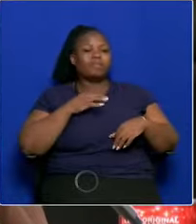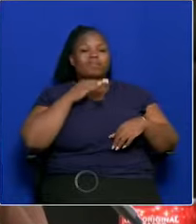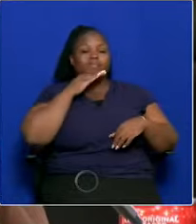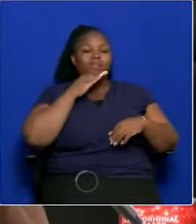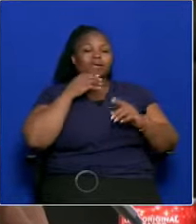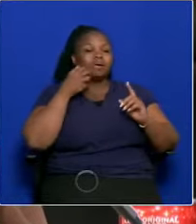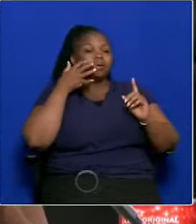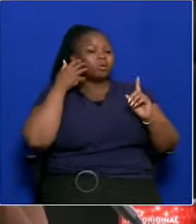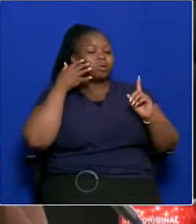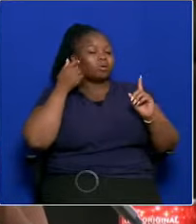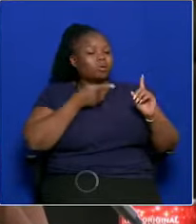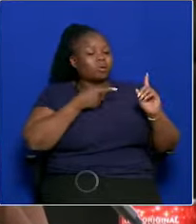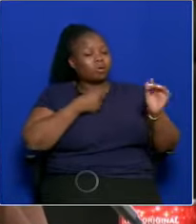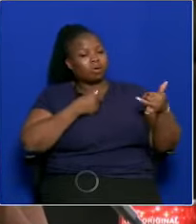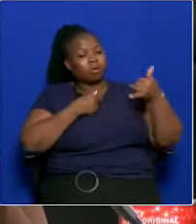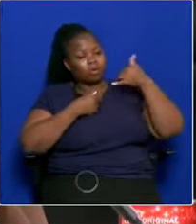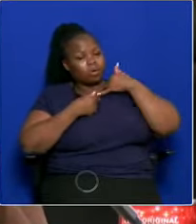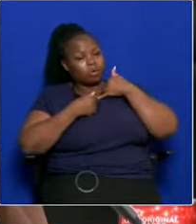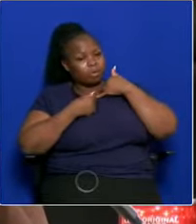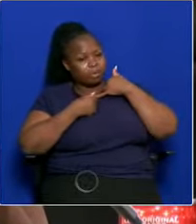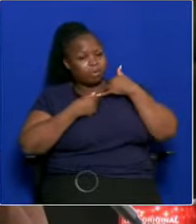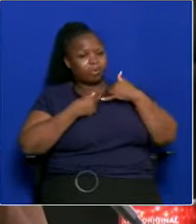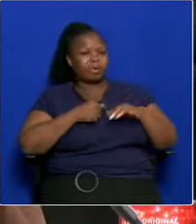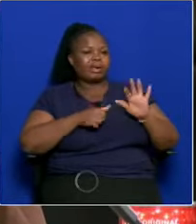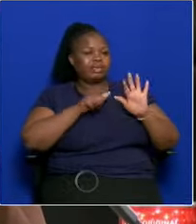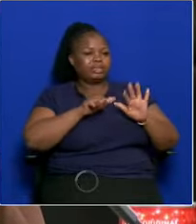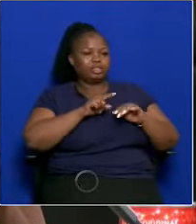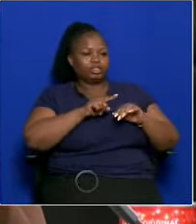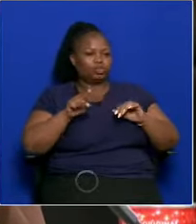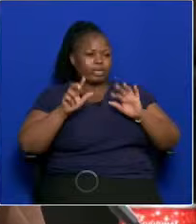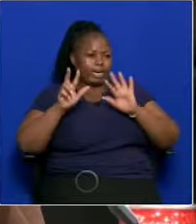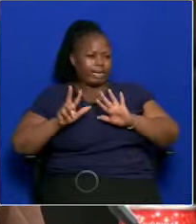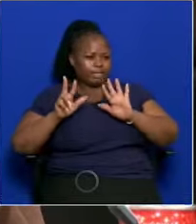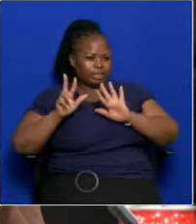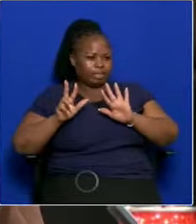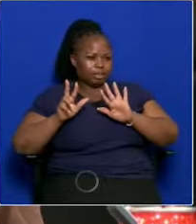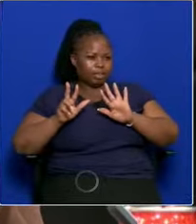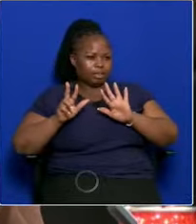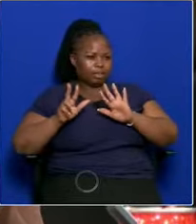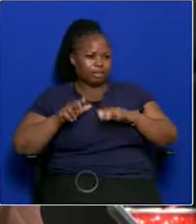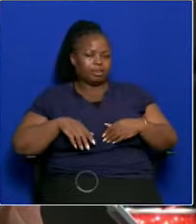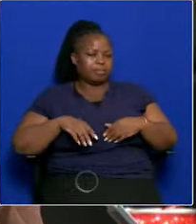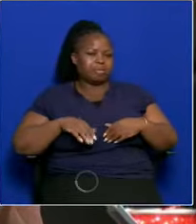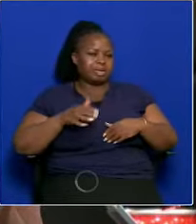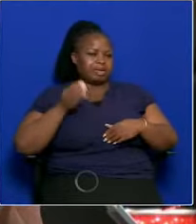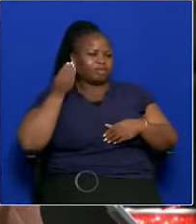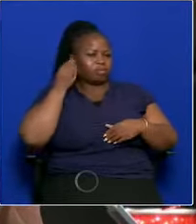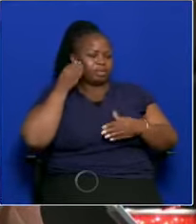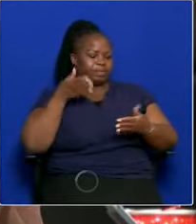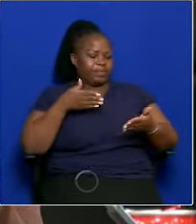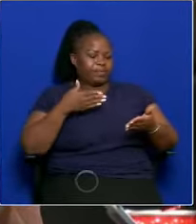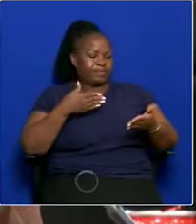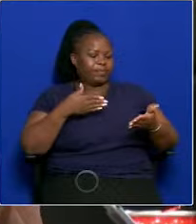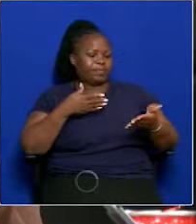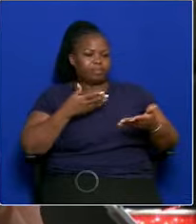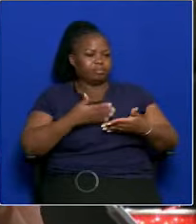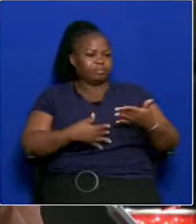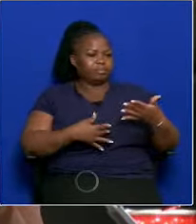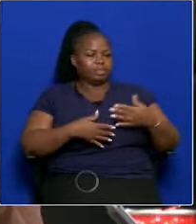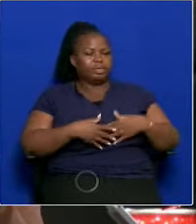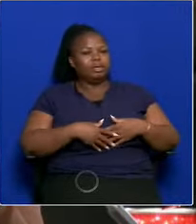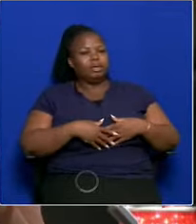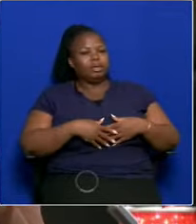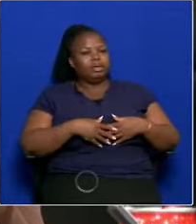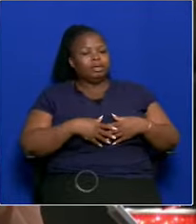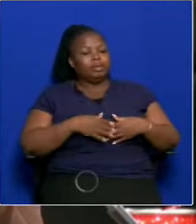you between the 6th and the 18th. We don't have that information before us. I am saying